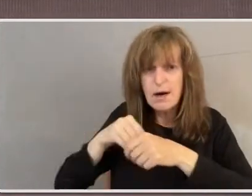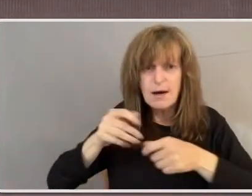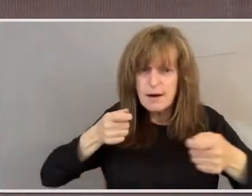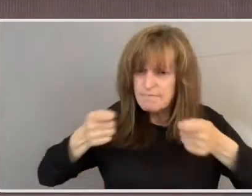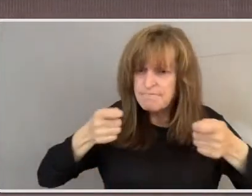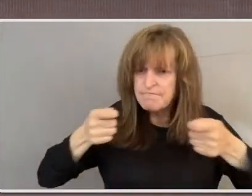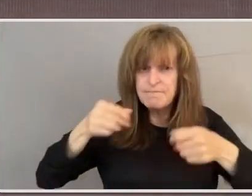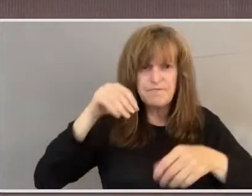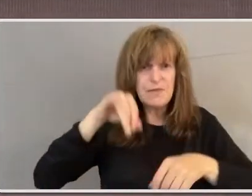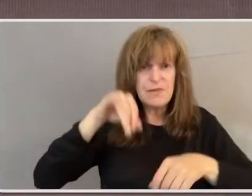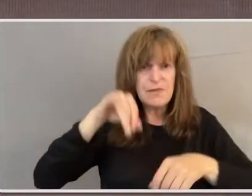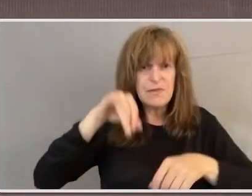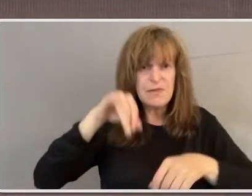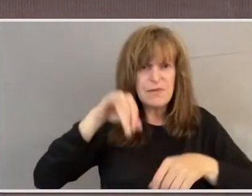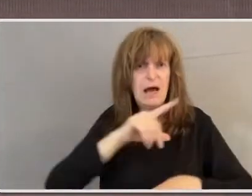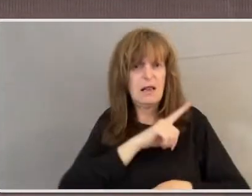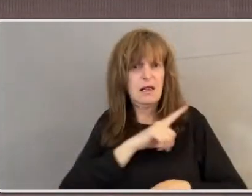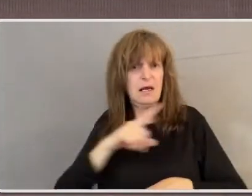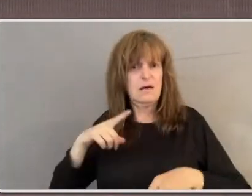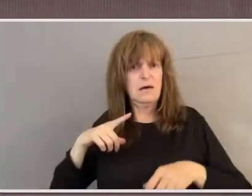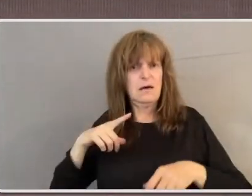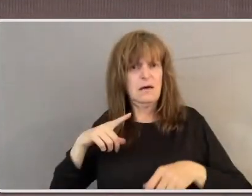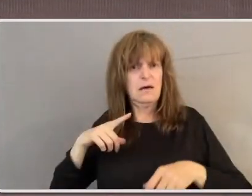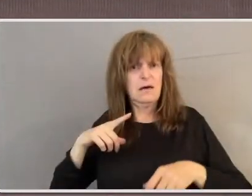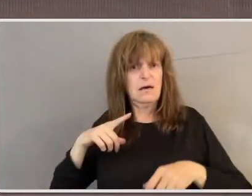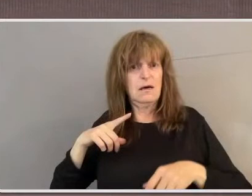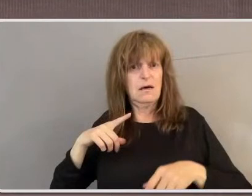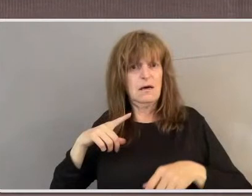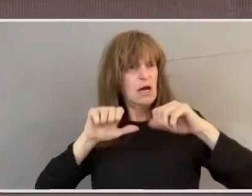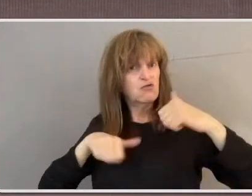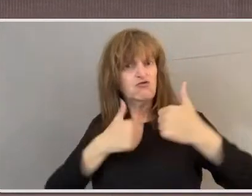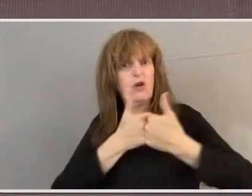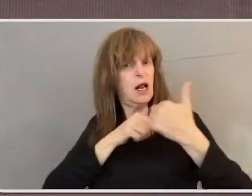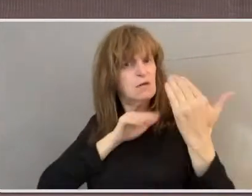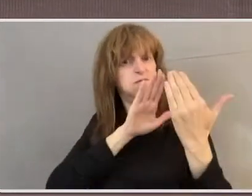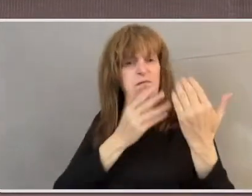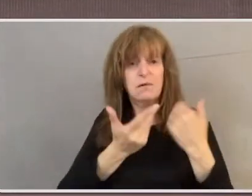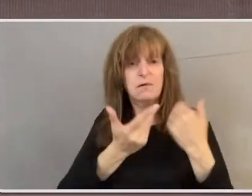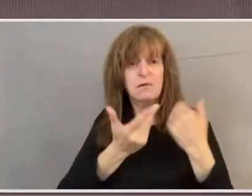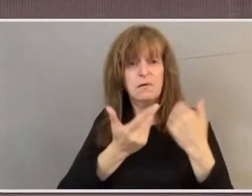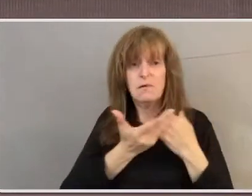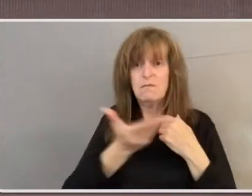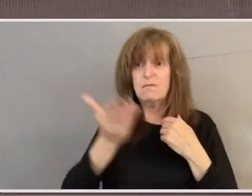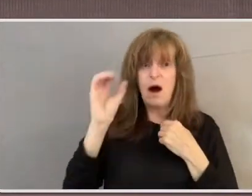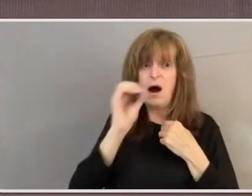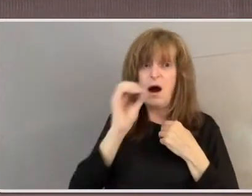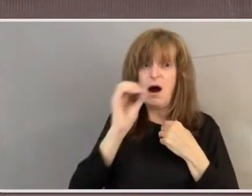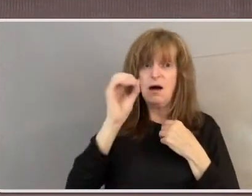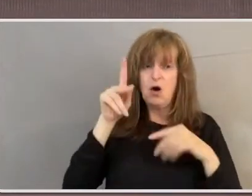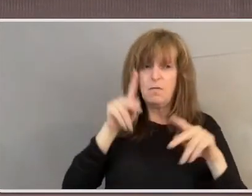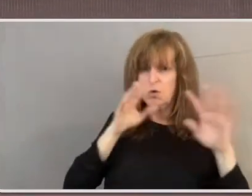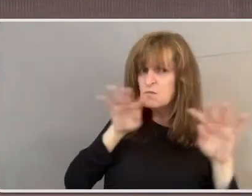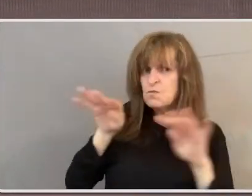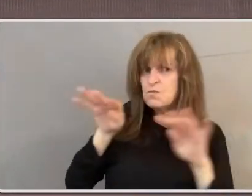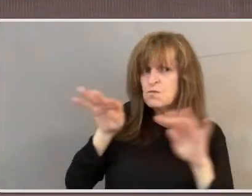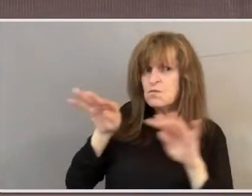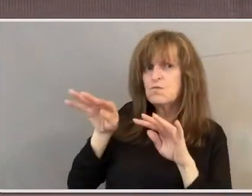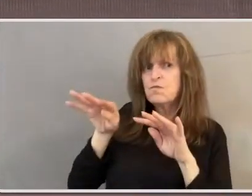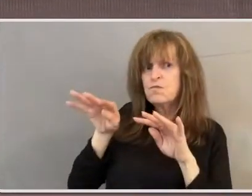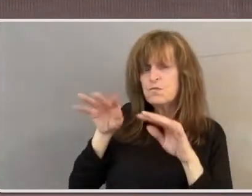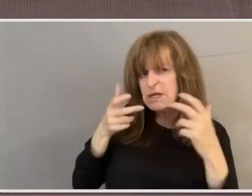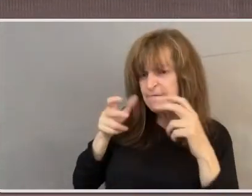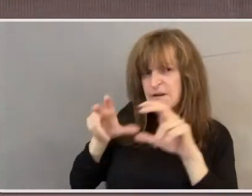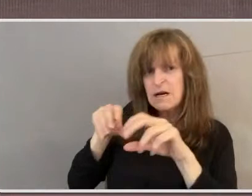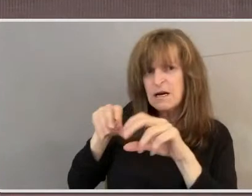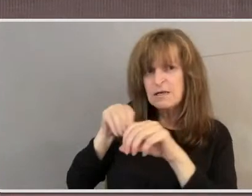Ontarians will be watching you with great investment and with trust that you will use these tools to the best